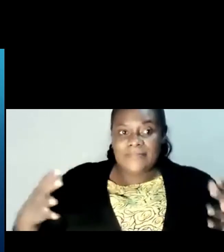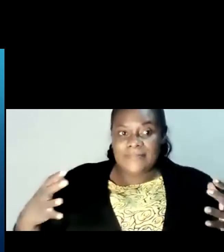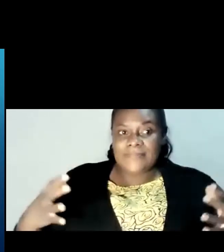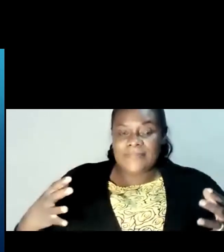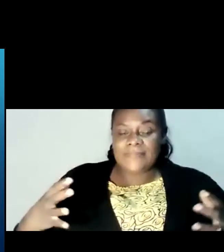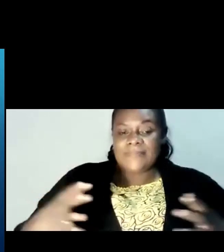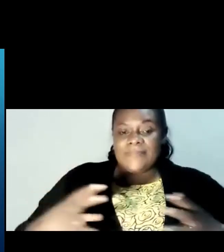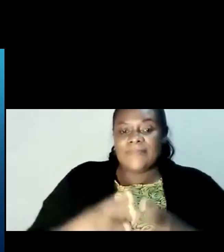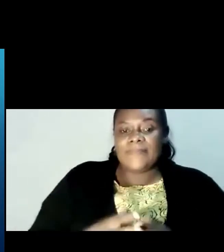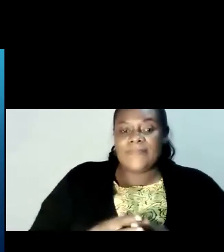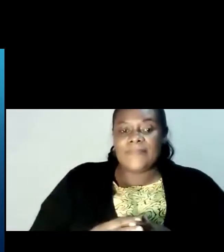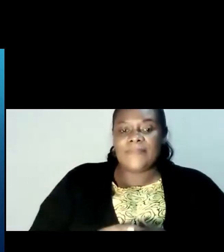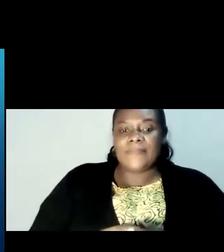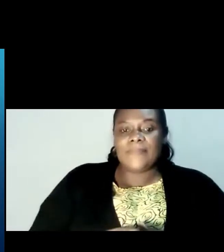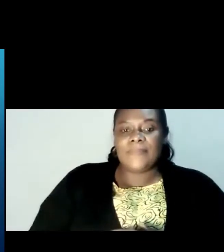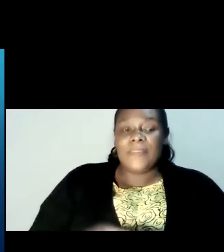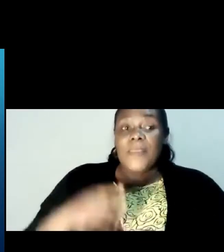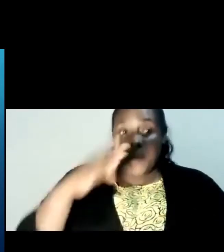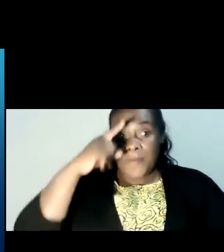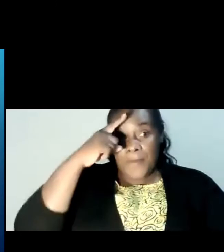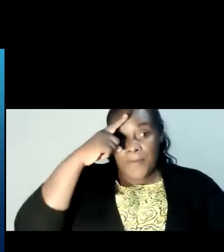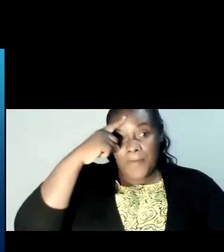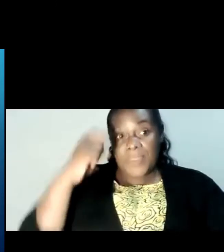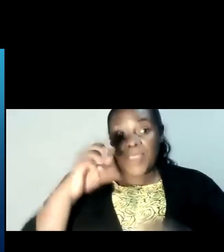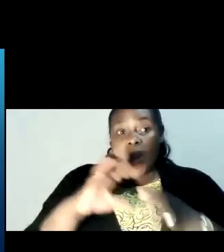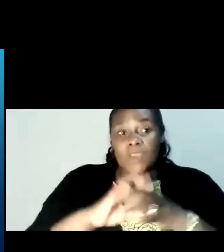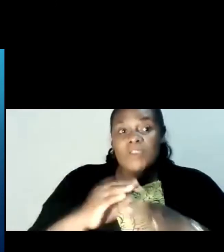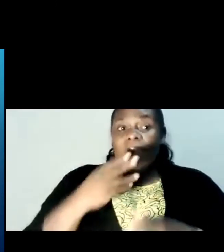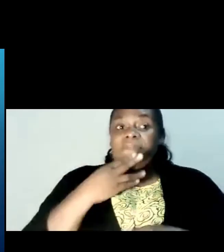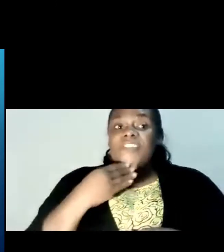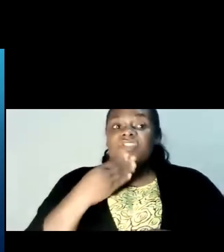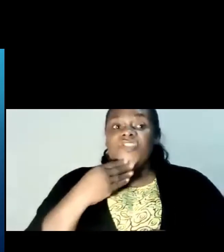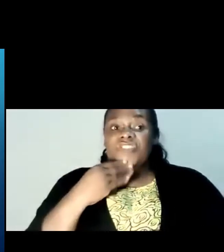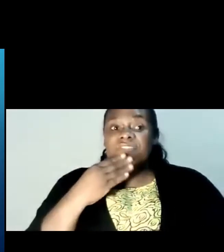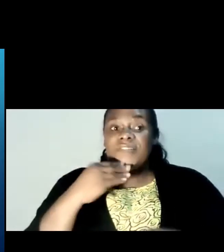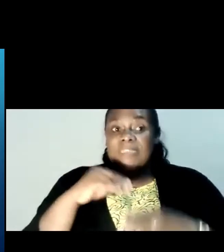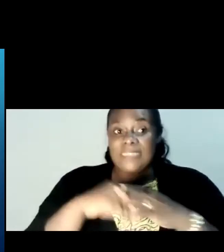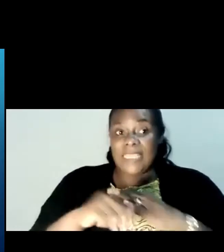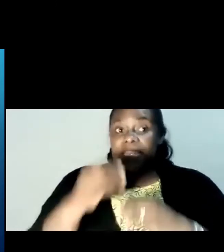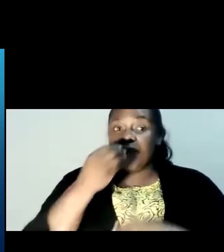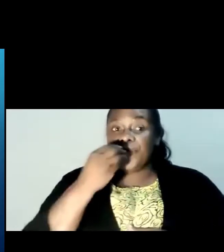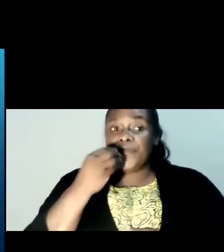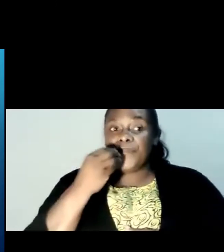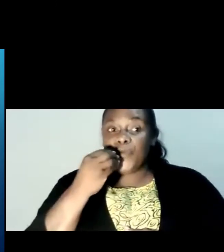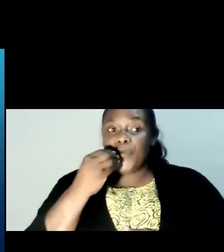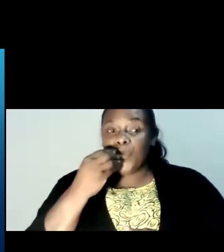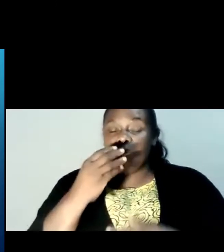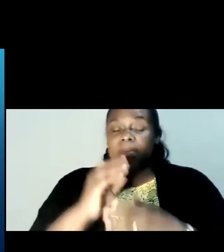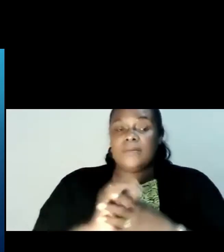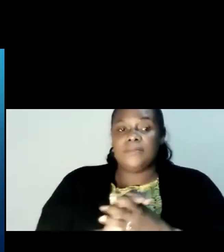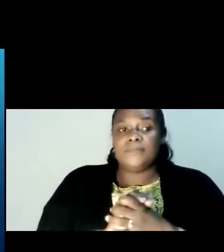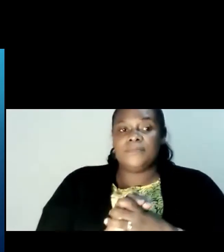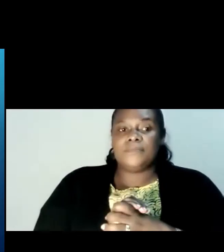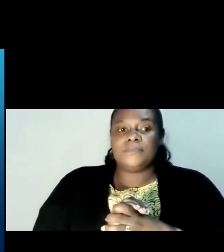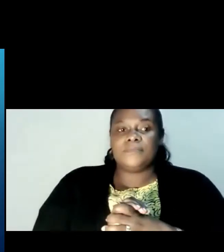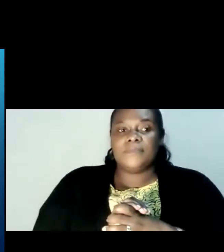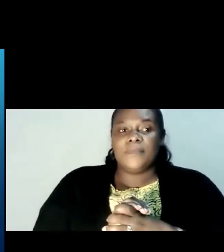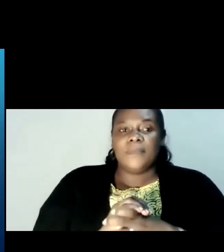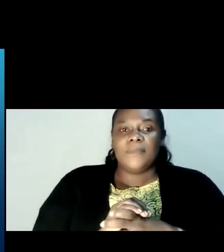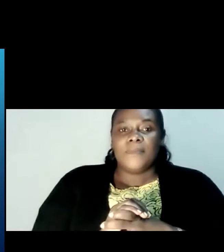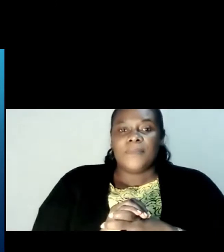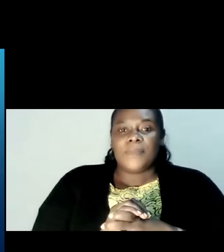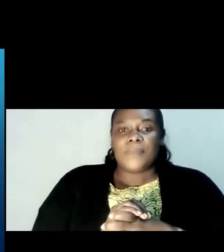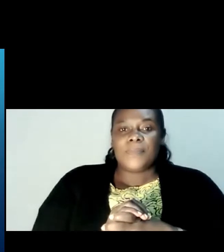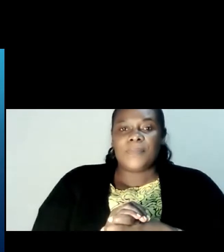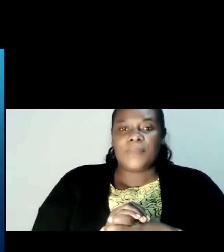and depending on how they're prepared, it can have a lot of fat, like in the case of macaroni pie and lasagna and all of those types